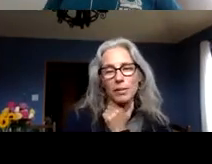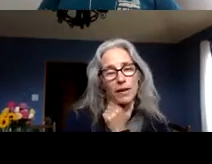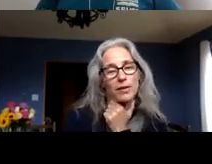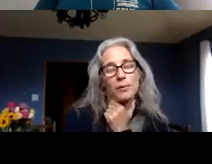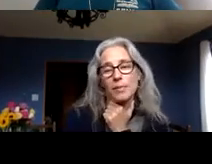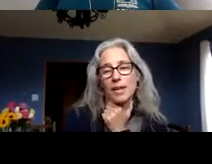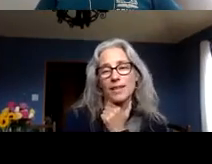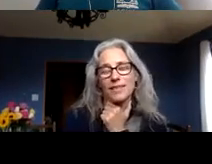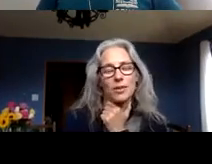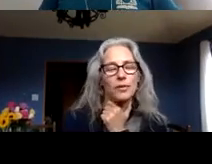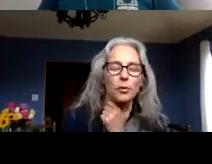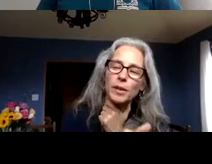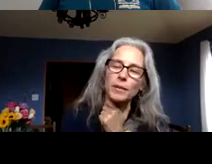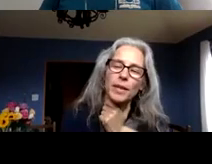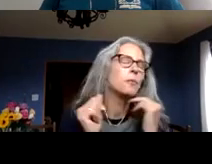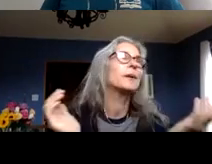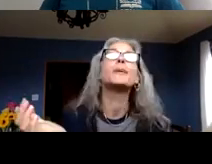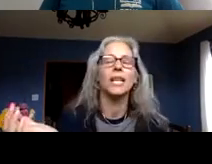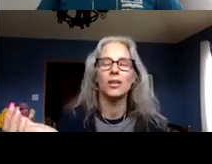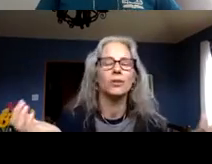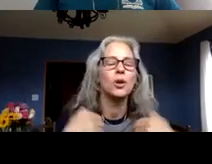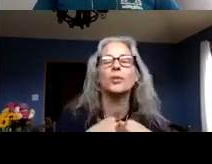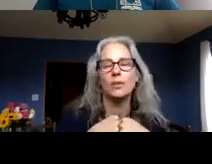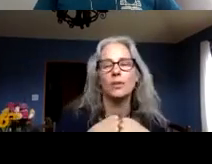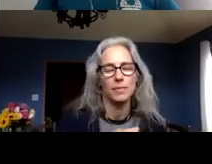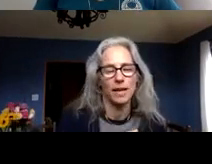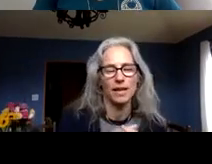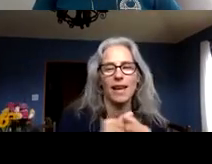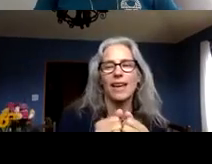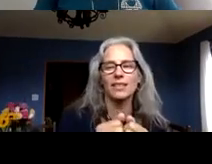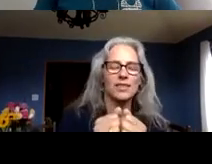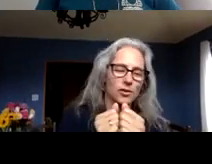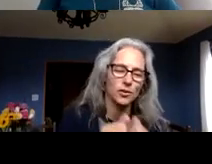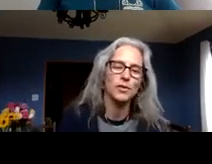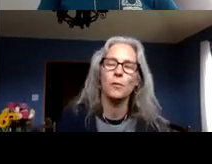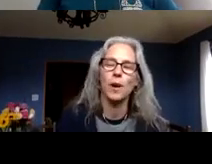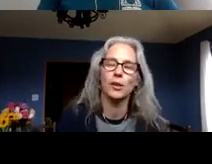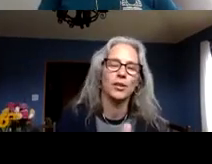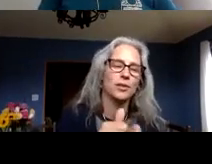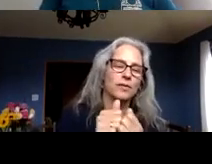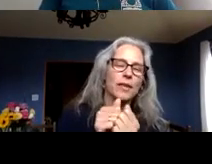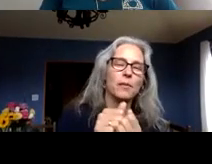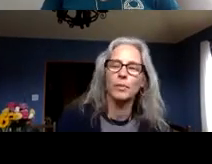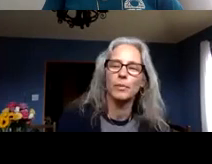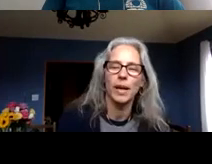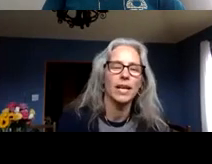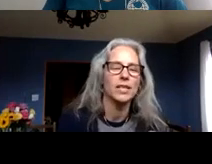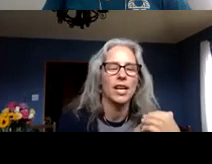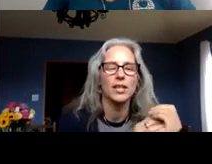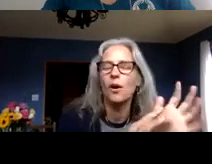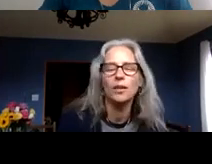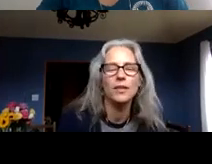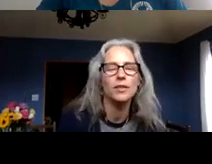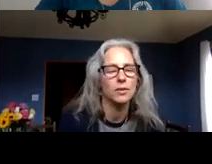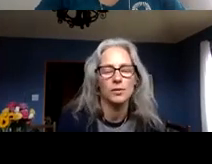can be found on the website. So if you're wondering like, where do we go? Go to the website and search for webinars. You'll find the webinar page